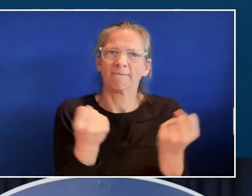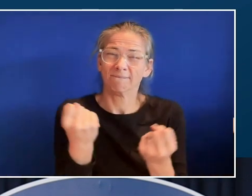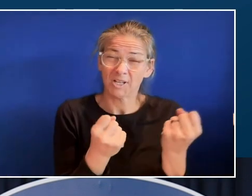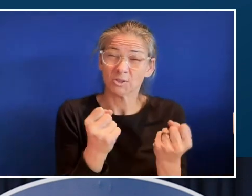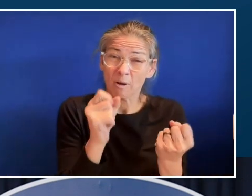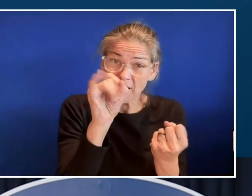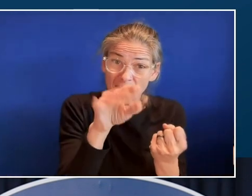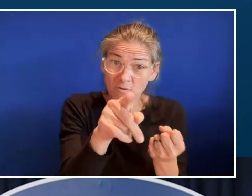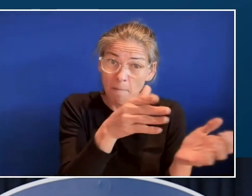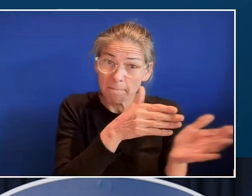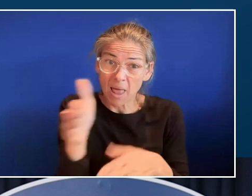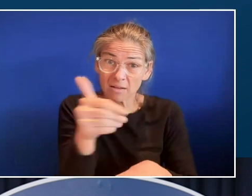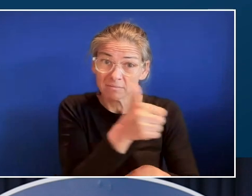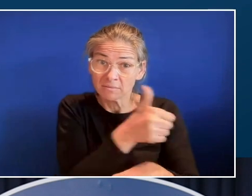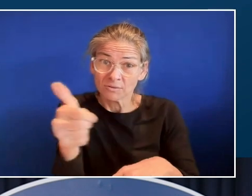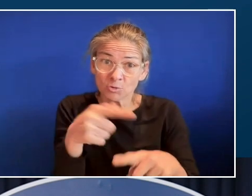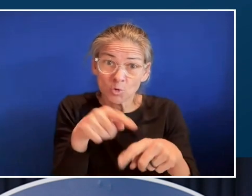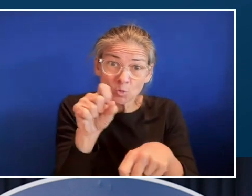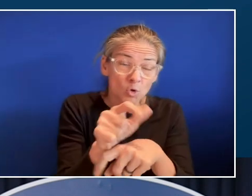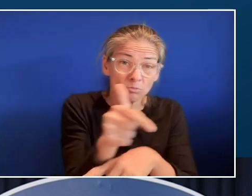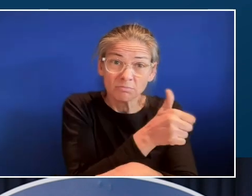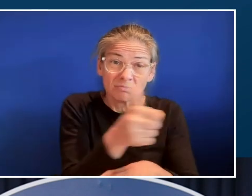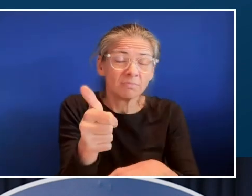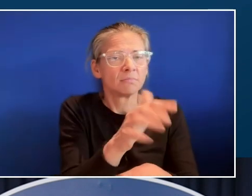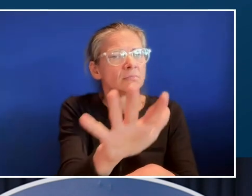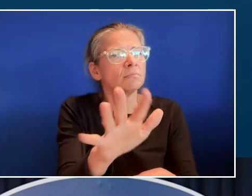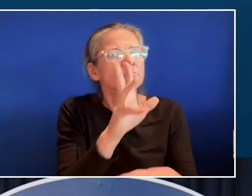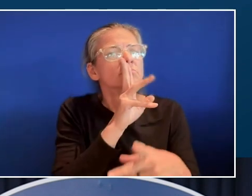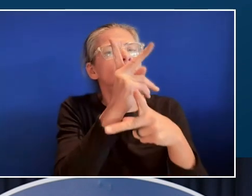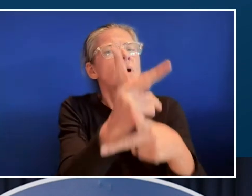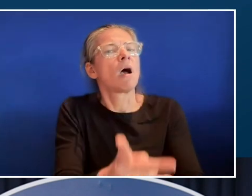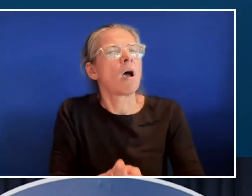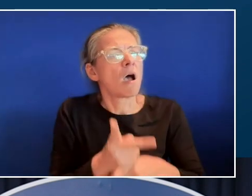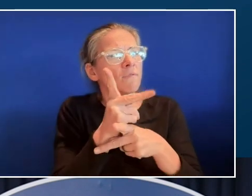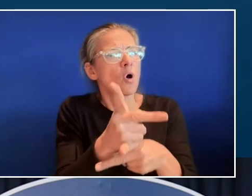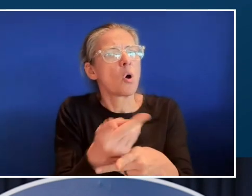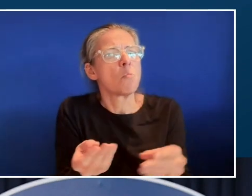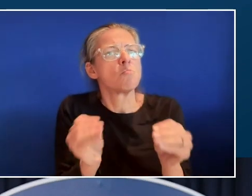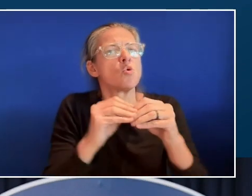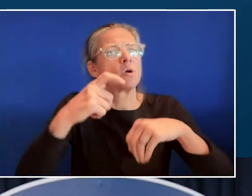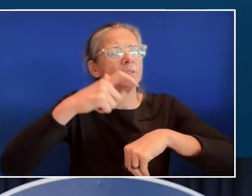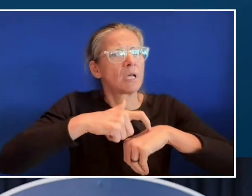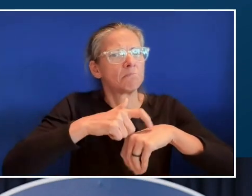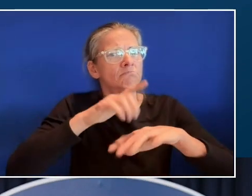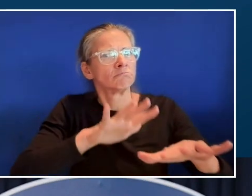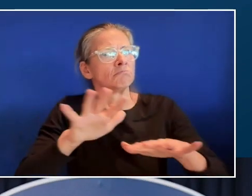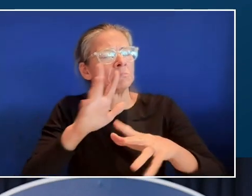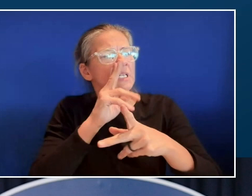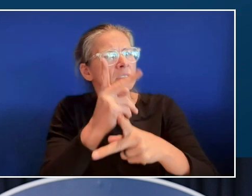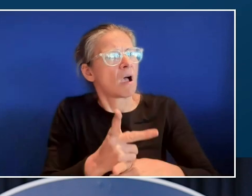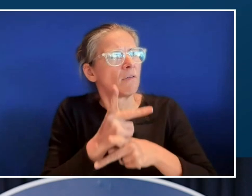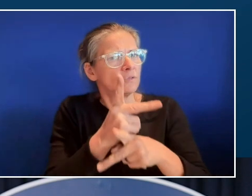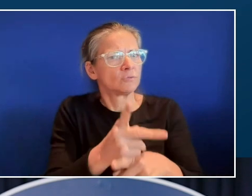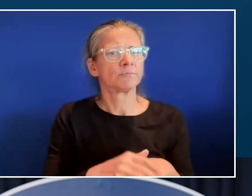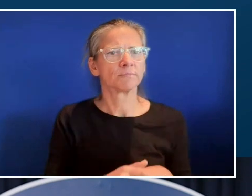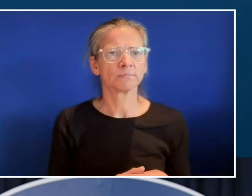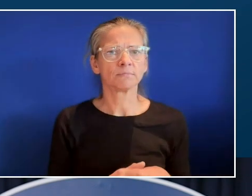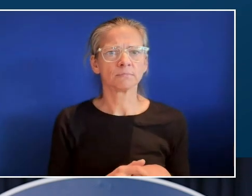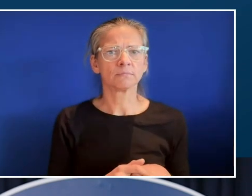if you're commuting tomorrow, we want you to be really careful. Take a lot of extra time. We go to the next